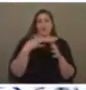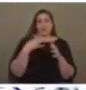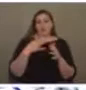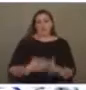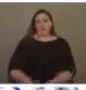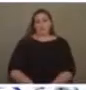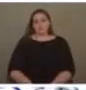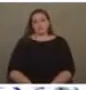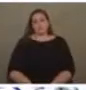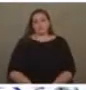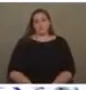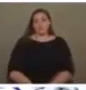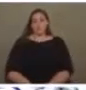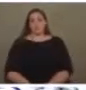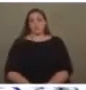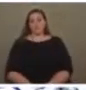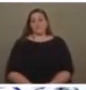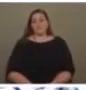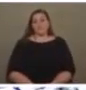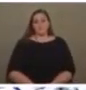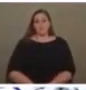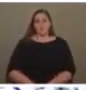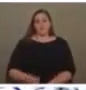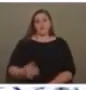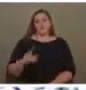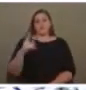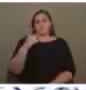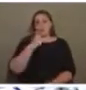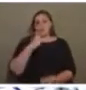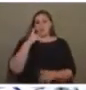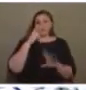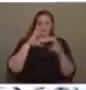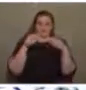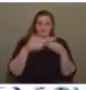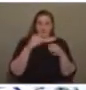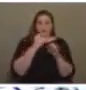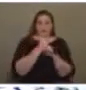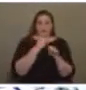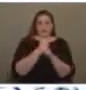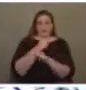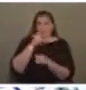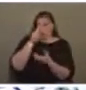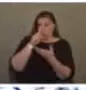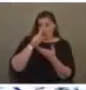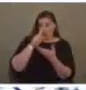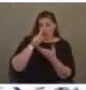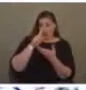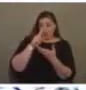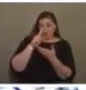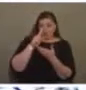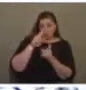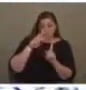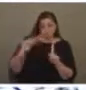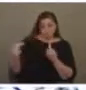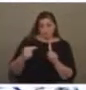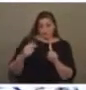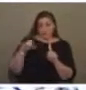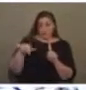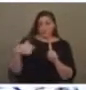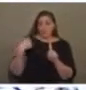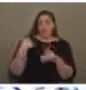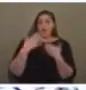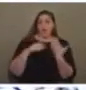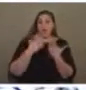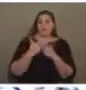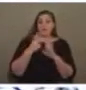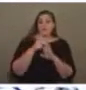volunteering. I guess my question is, looking at all these statistics, is it your position, Professor, mm-hmm. that these policies